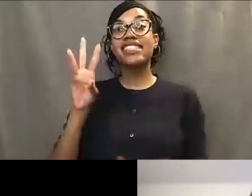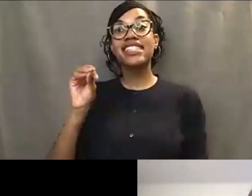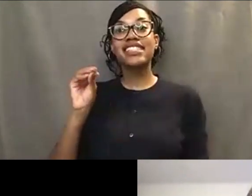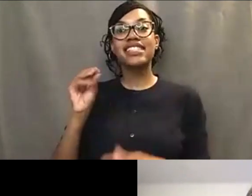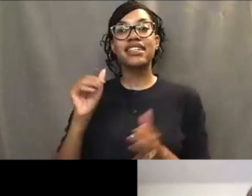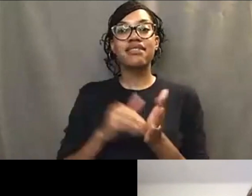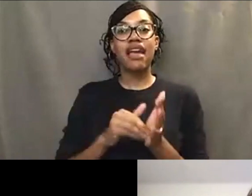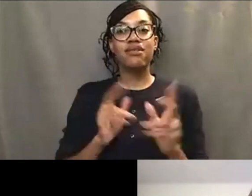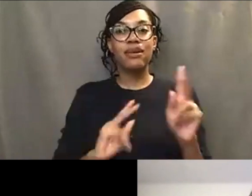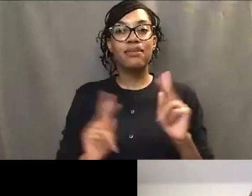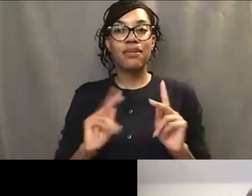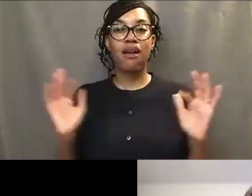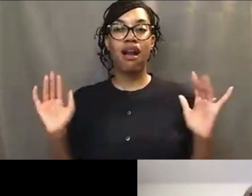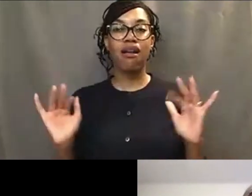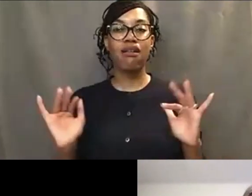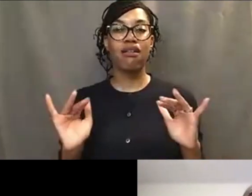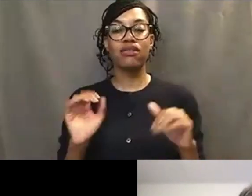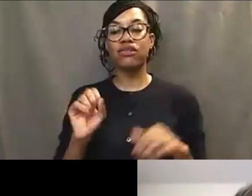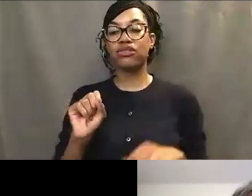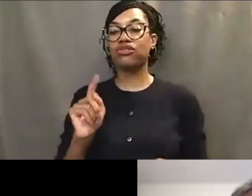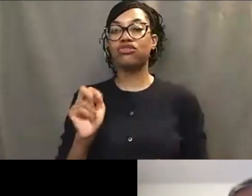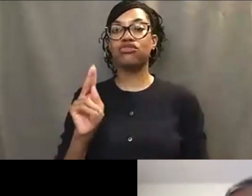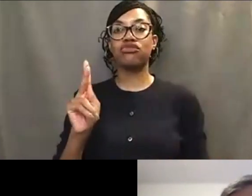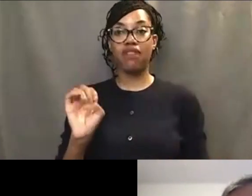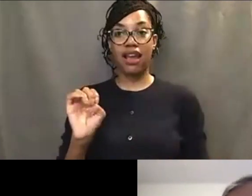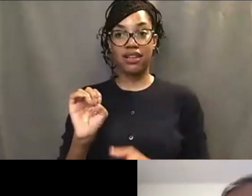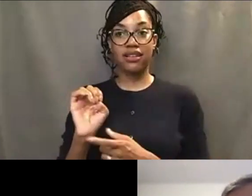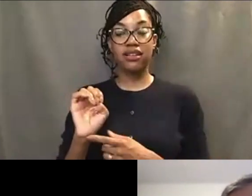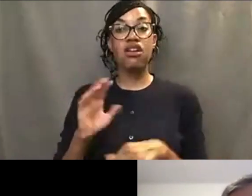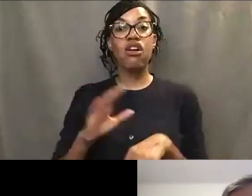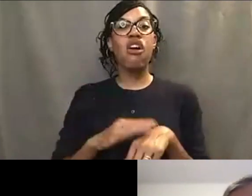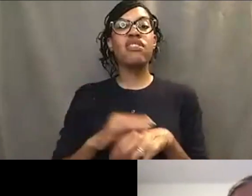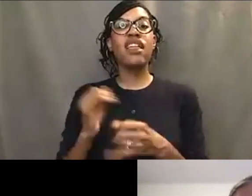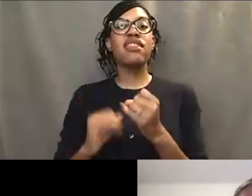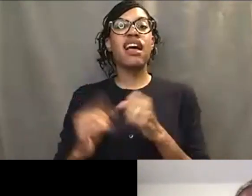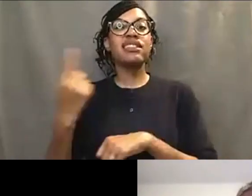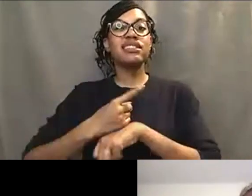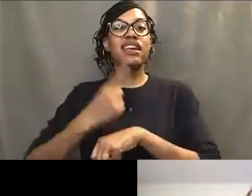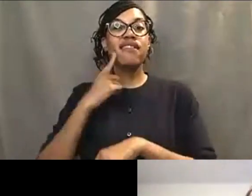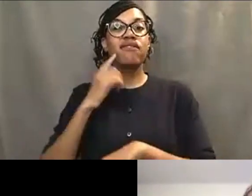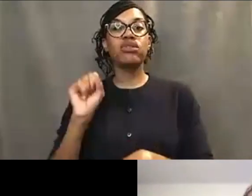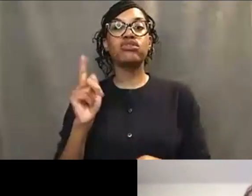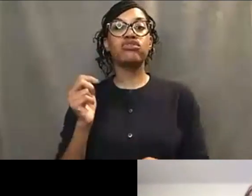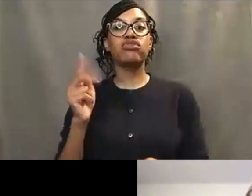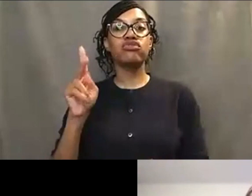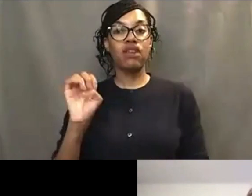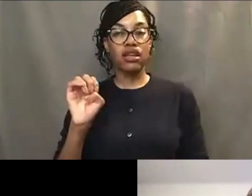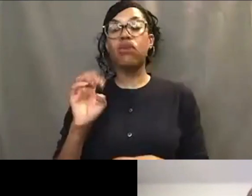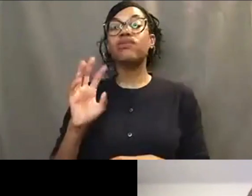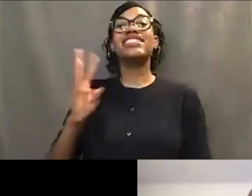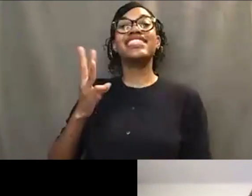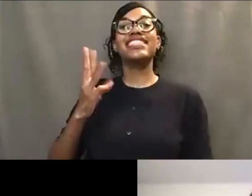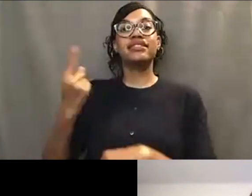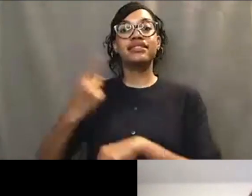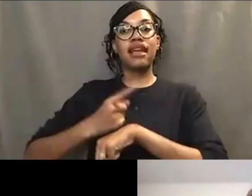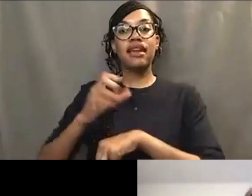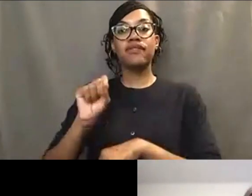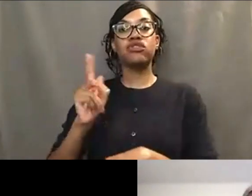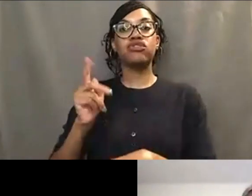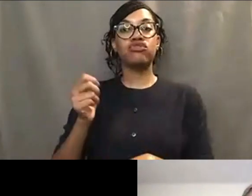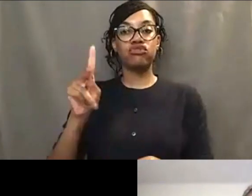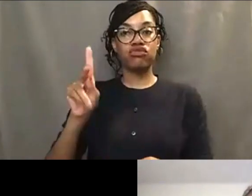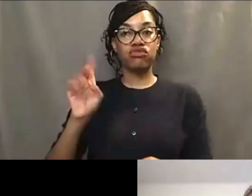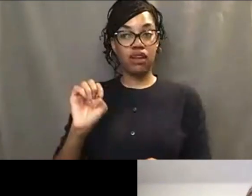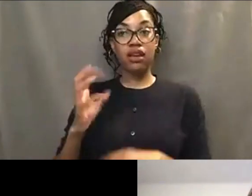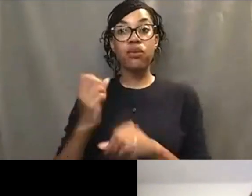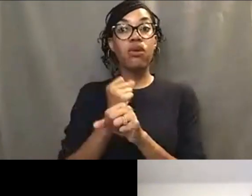day of the strike, we were able to win. We won around bread and butter issues, but on the 6th day of the strike, we were able to win for students